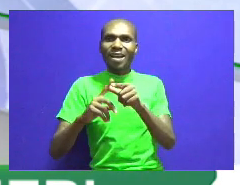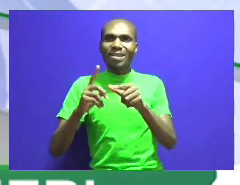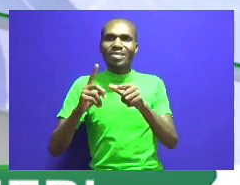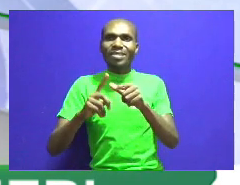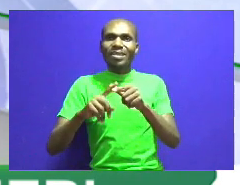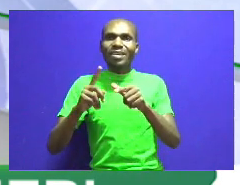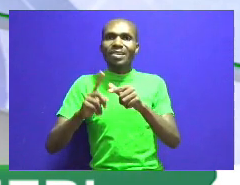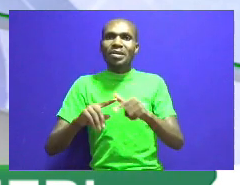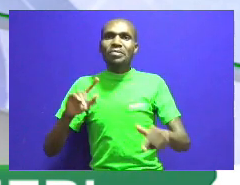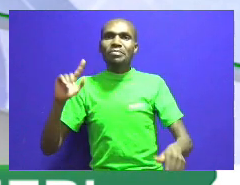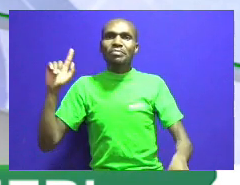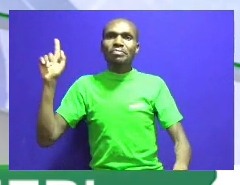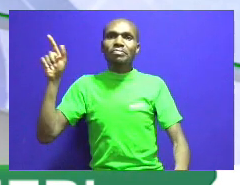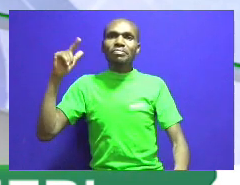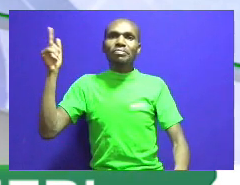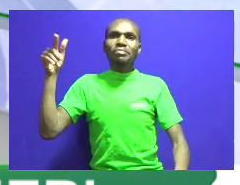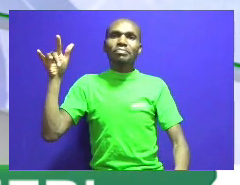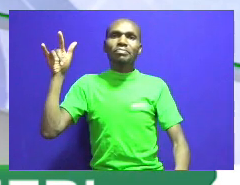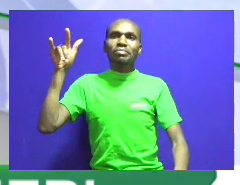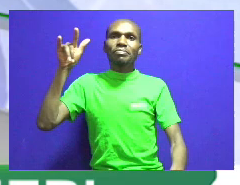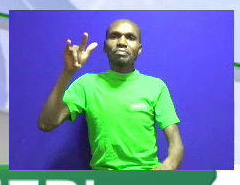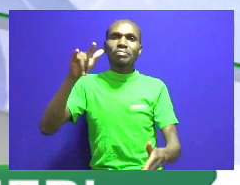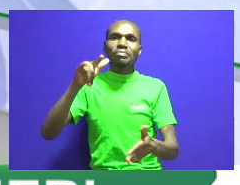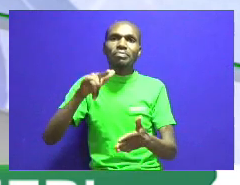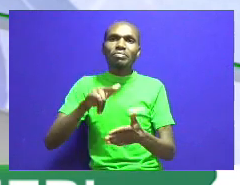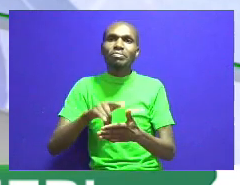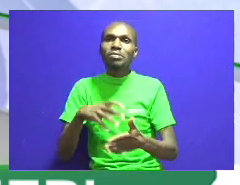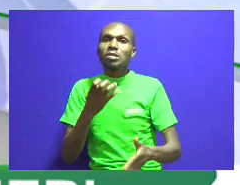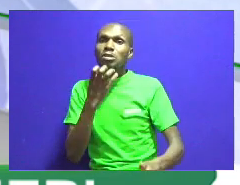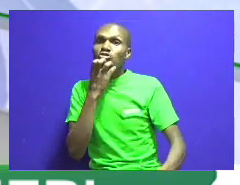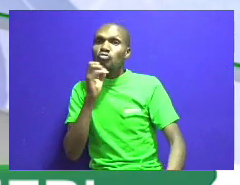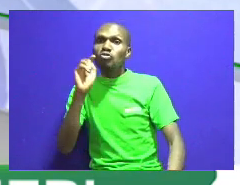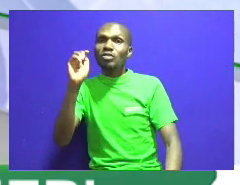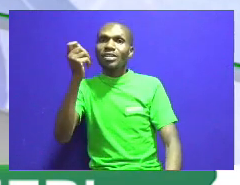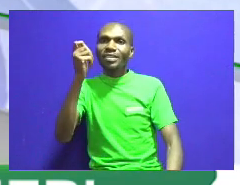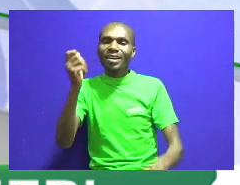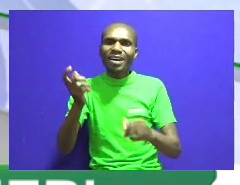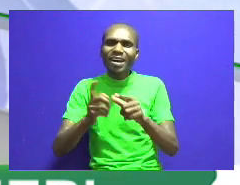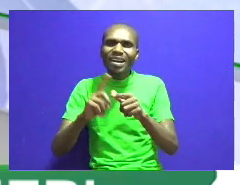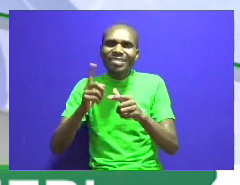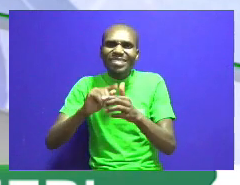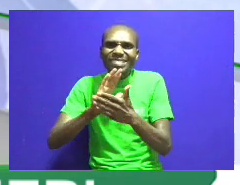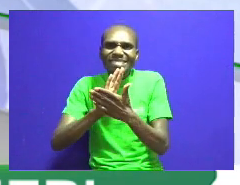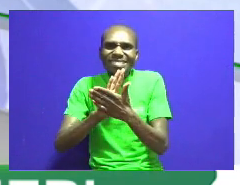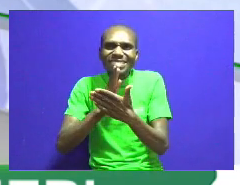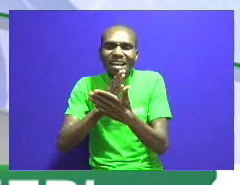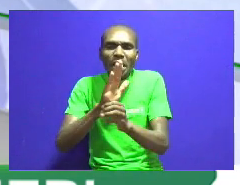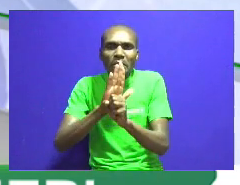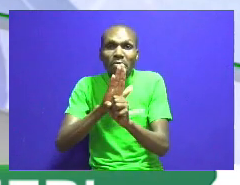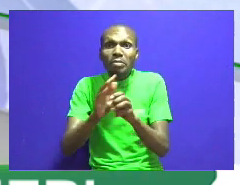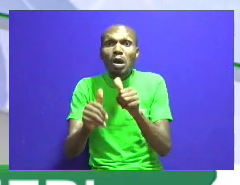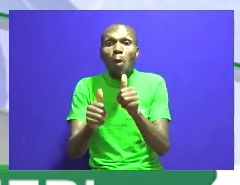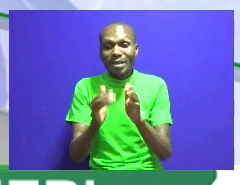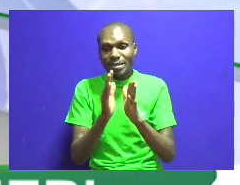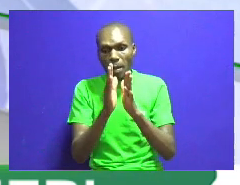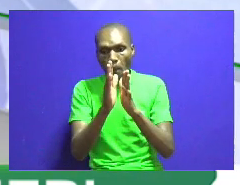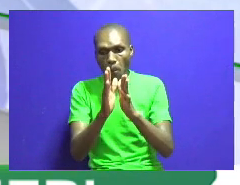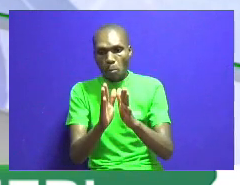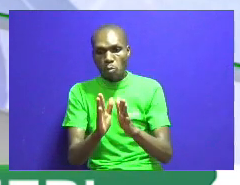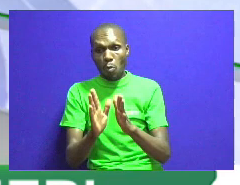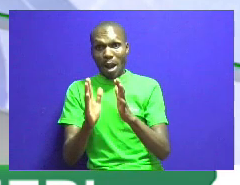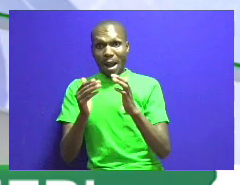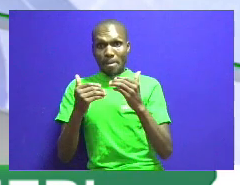igitige chindege gya Jomo Kenyatta usanga nabalikiba mangana nigarere mirubili mikeranu yabirige kubekwa